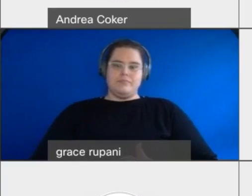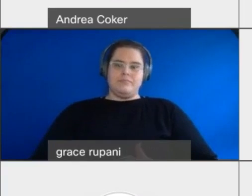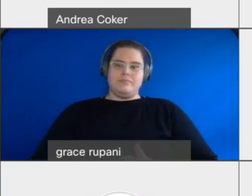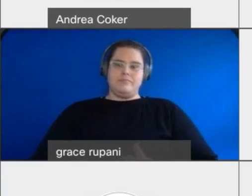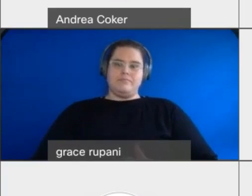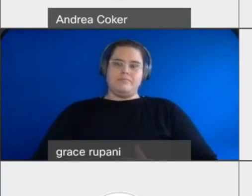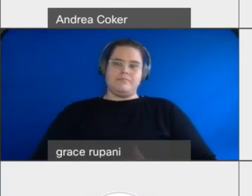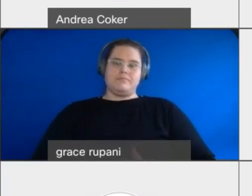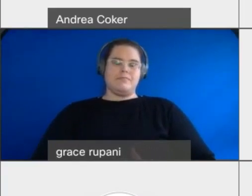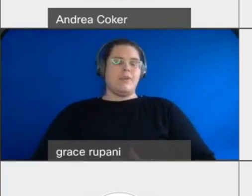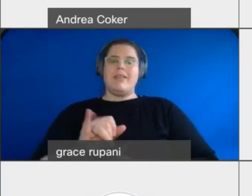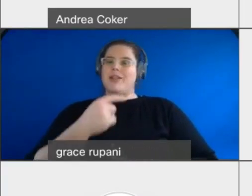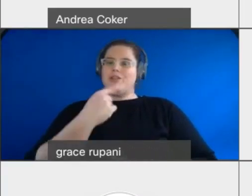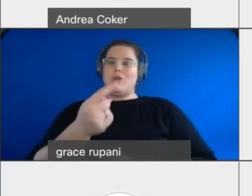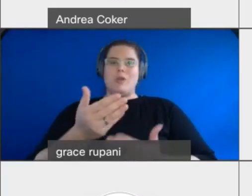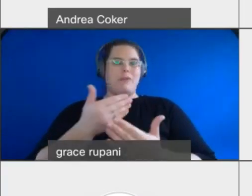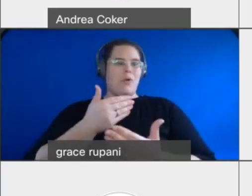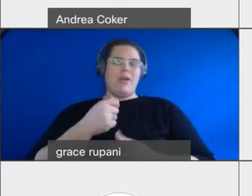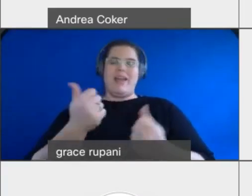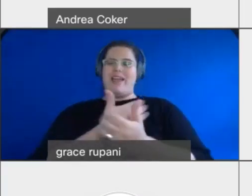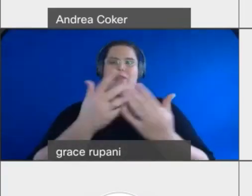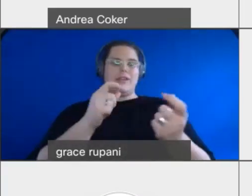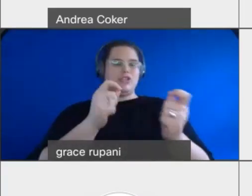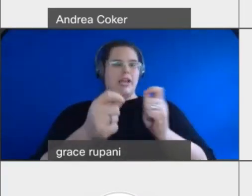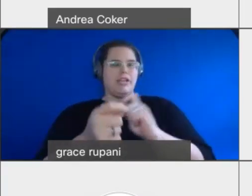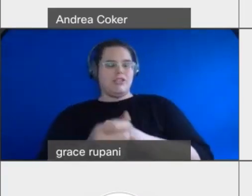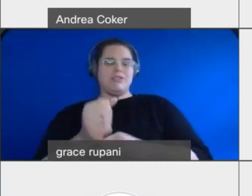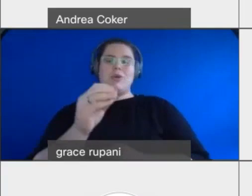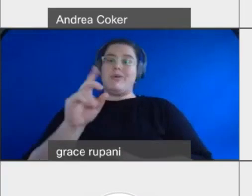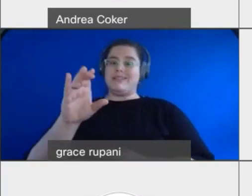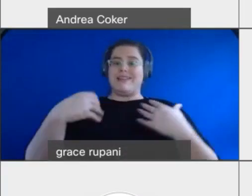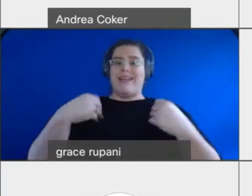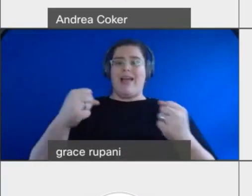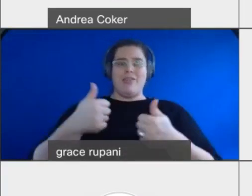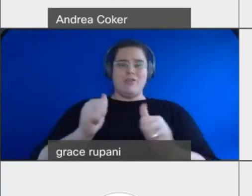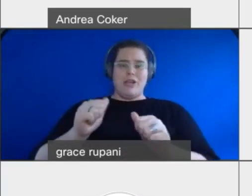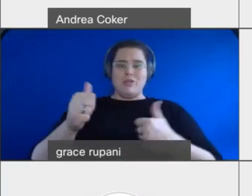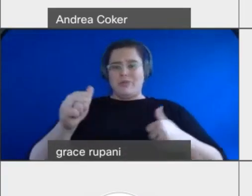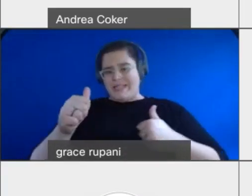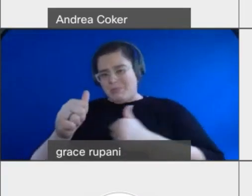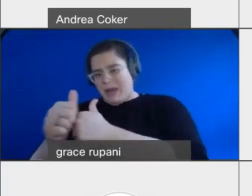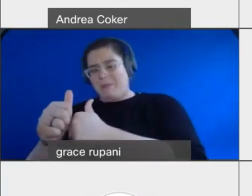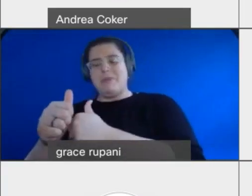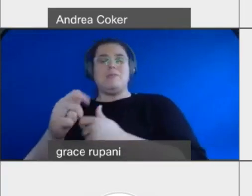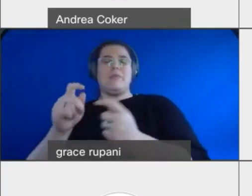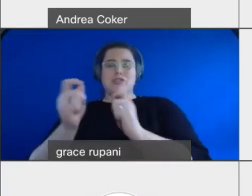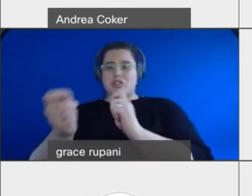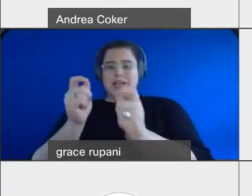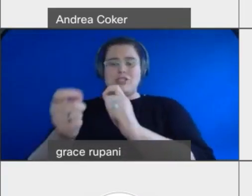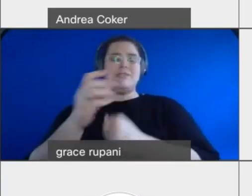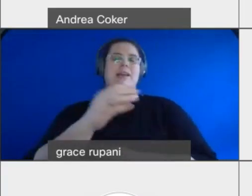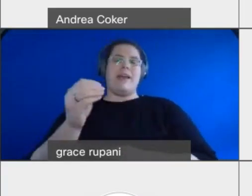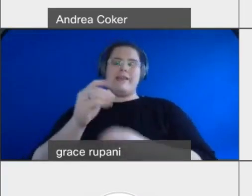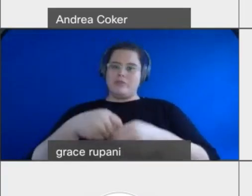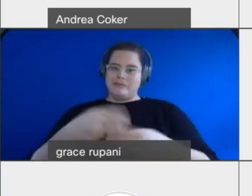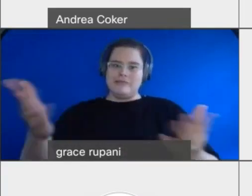ever shifting. And so DC Health is working really hard to keep up with it and to move the vaccine out to the people as fast